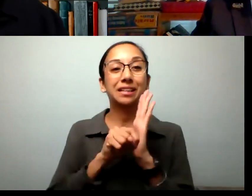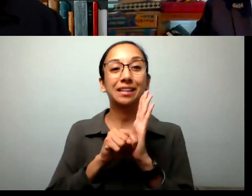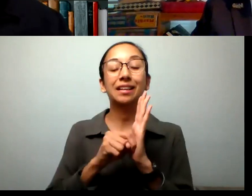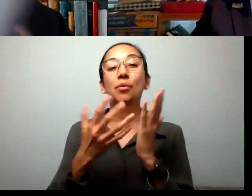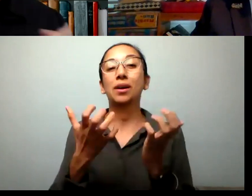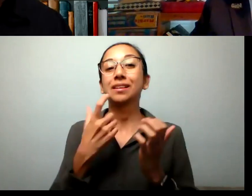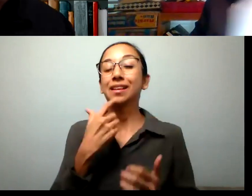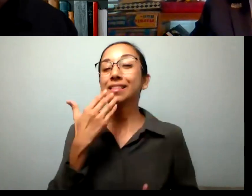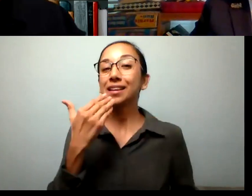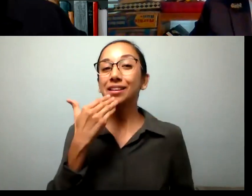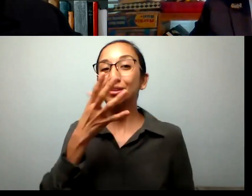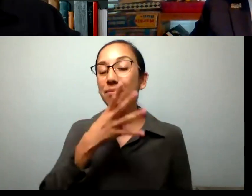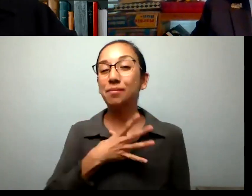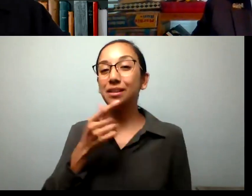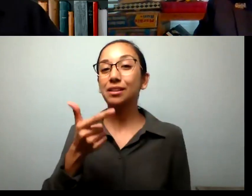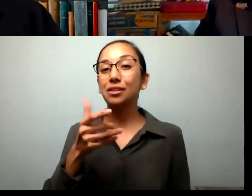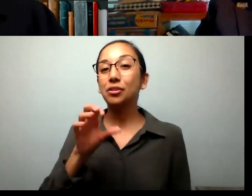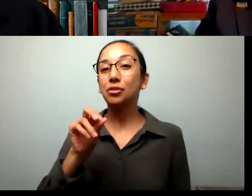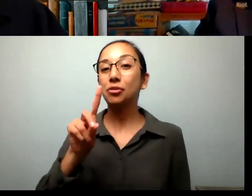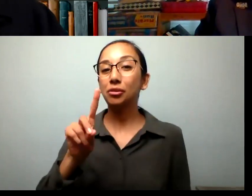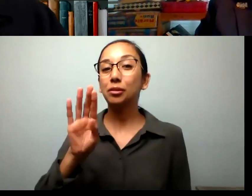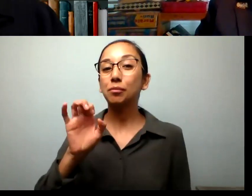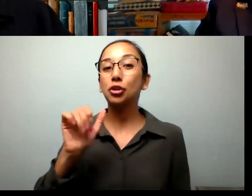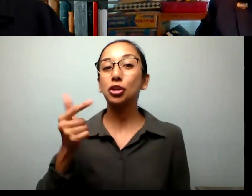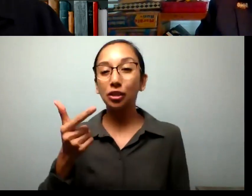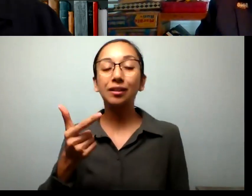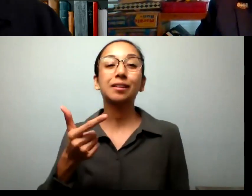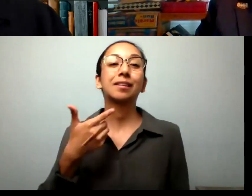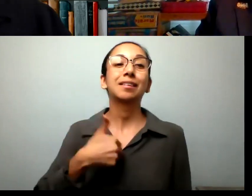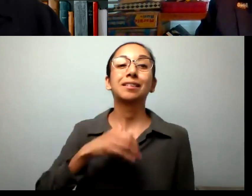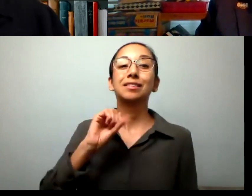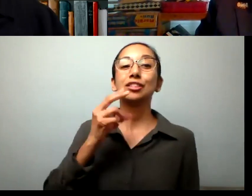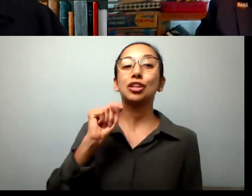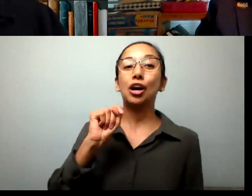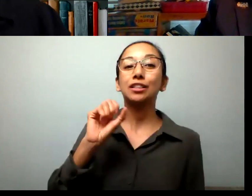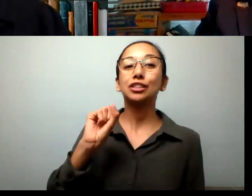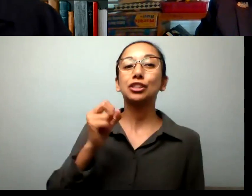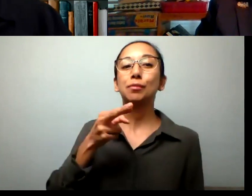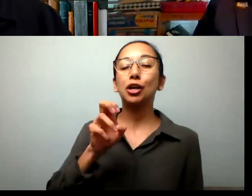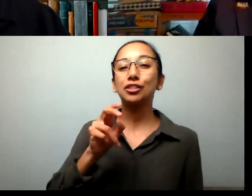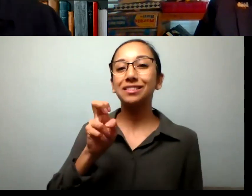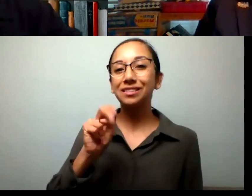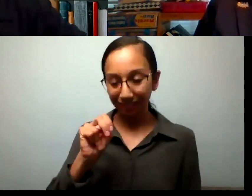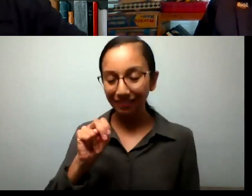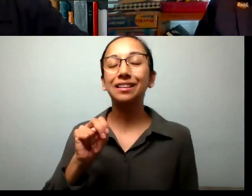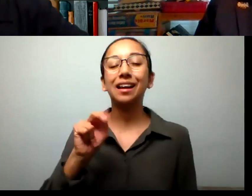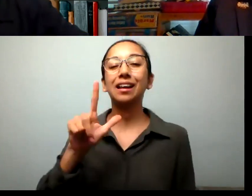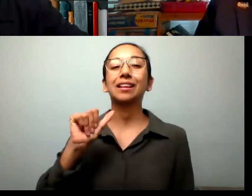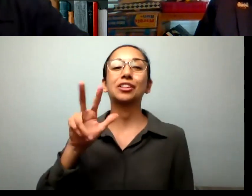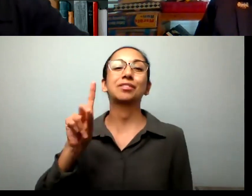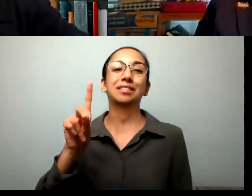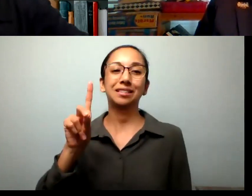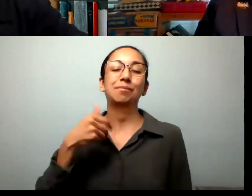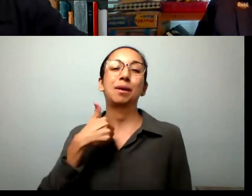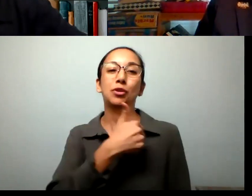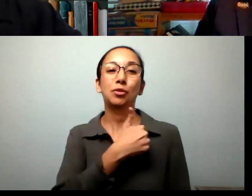Ms. Goldberg. Now to get started, this is Scott Schmerelson, LAUSD board member representing Board